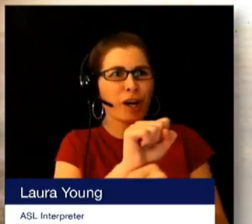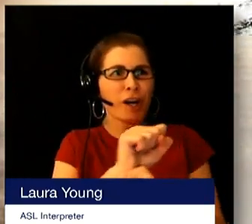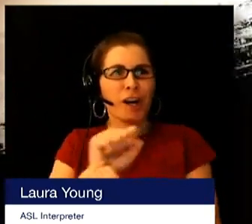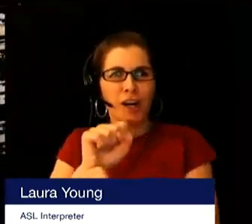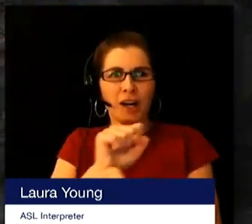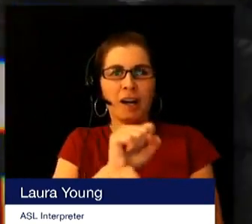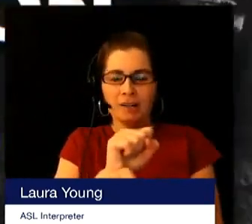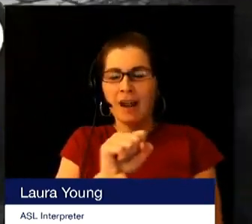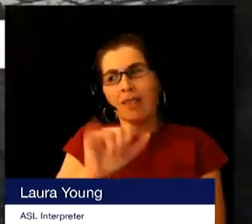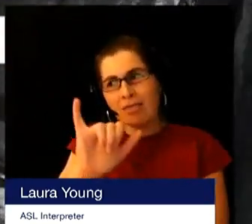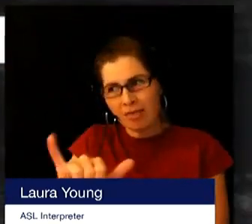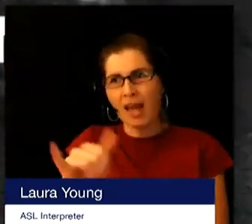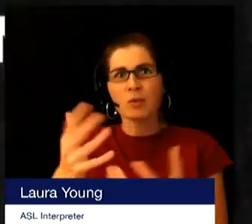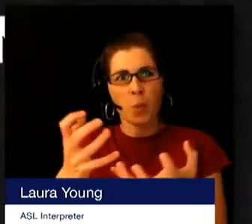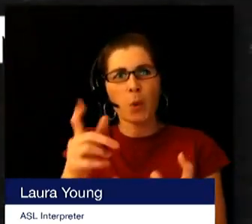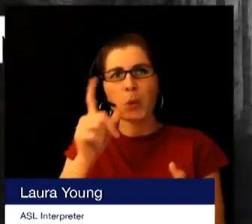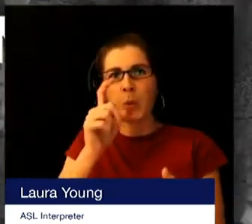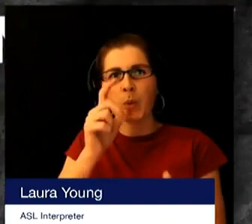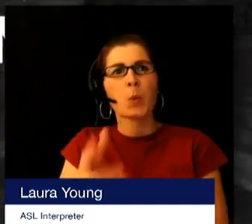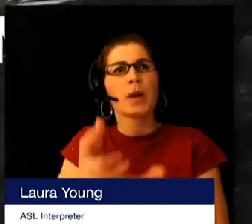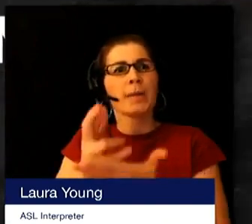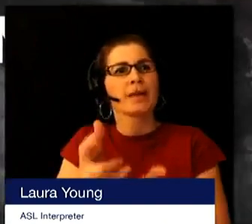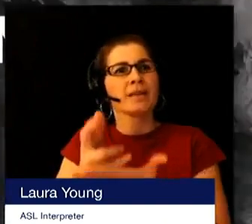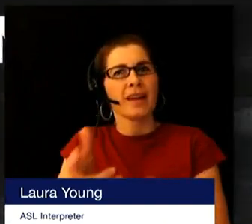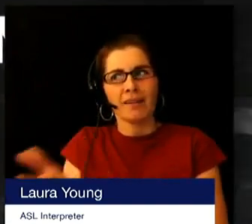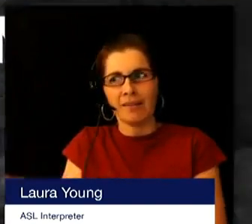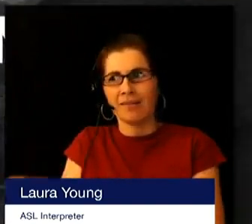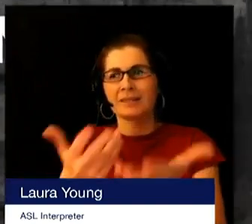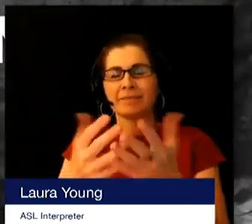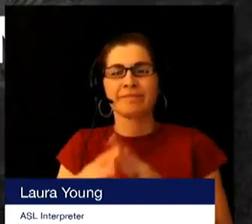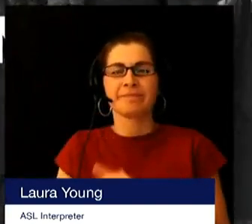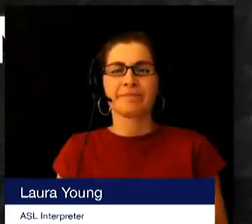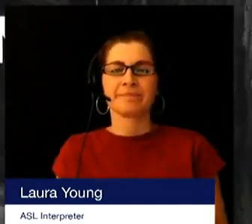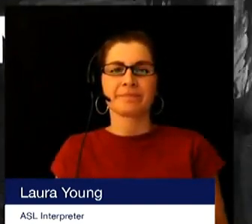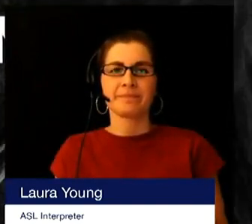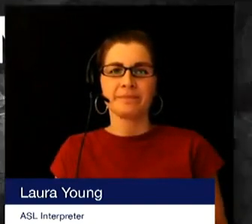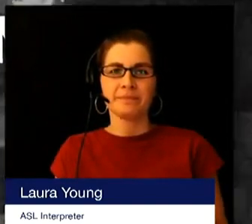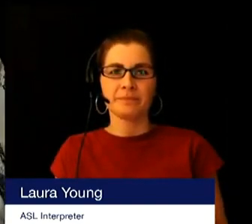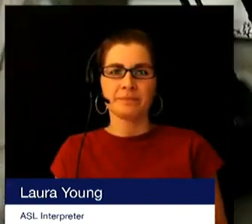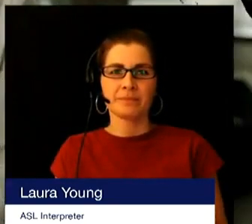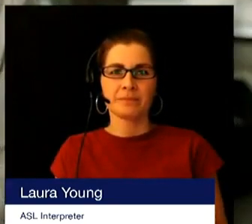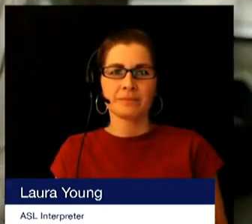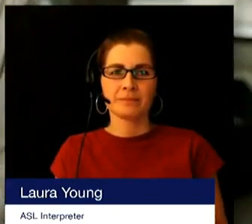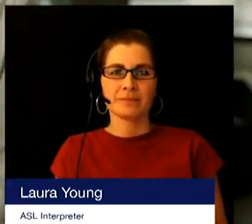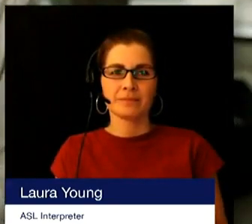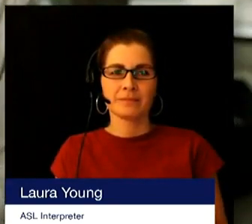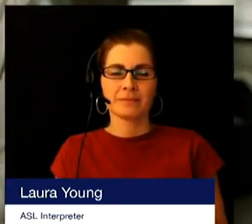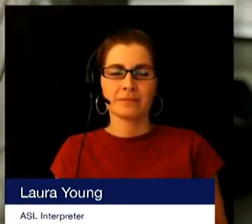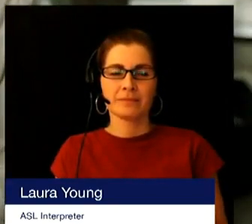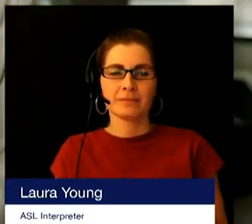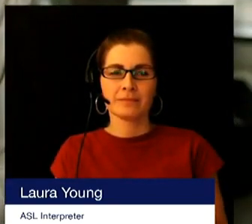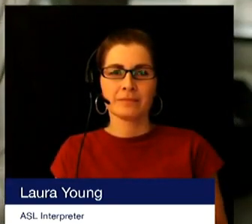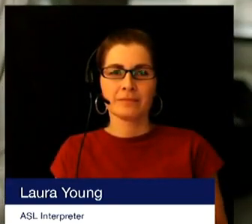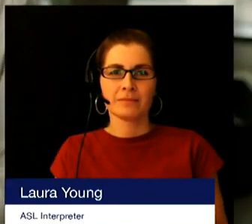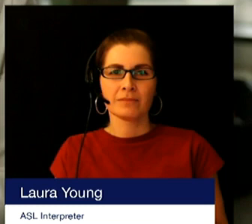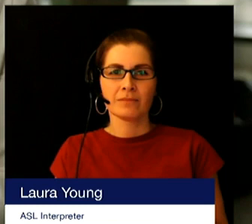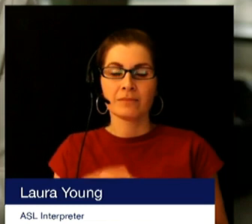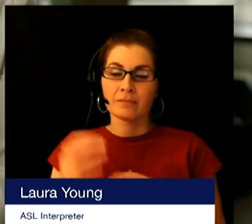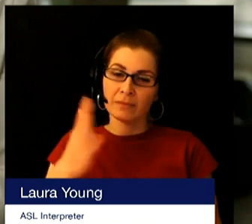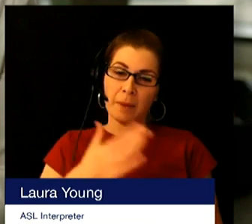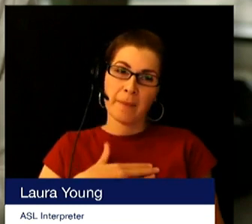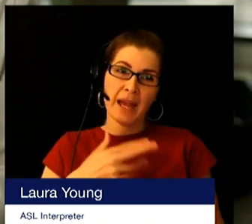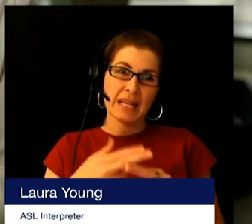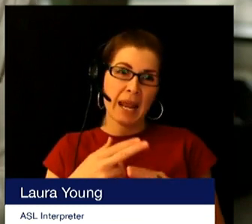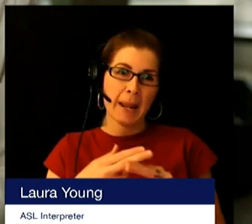Thank you. My name is Cyntoia Brown Long. I